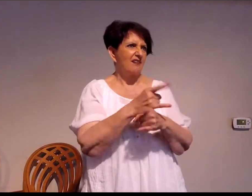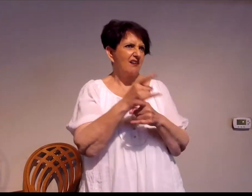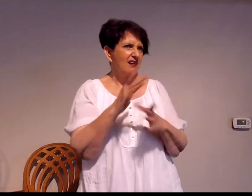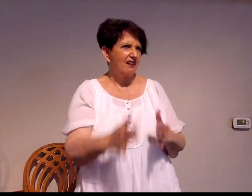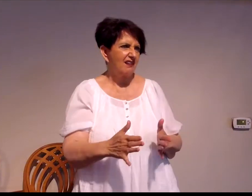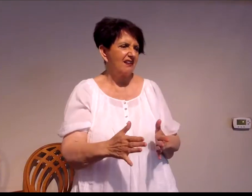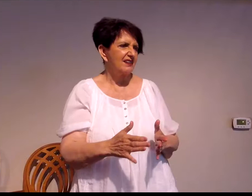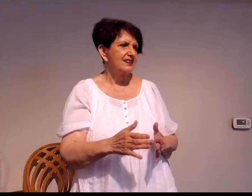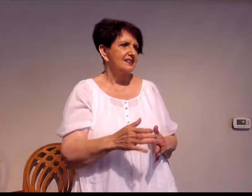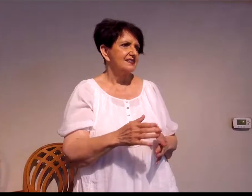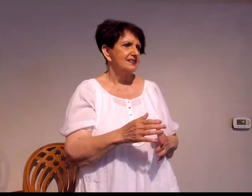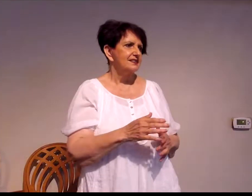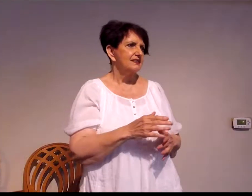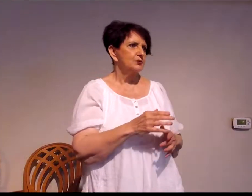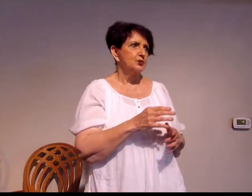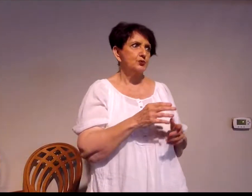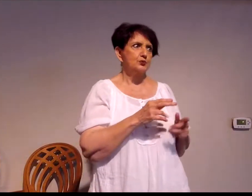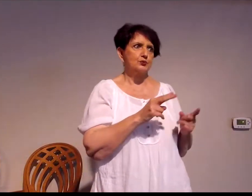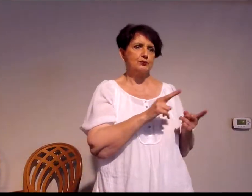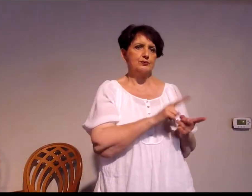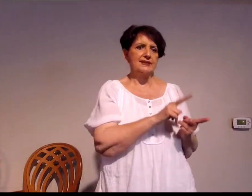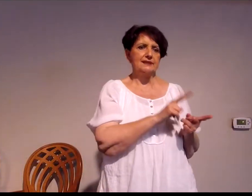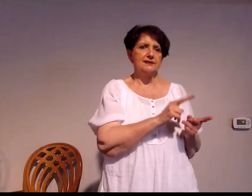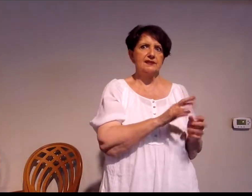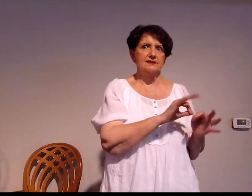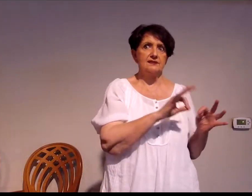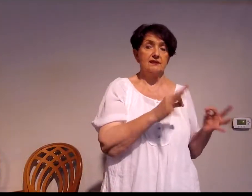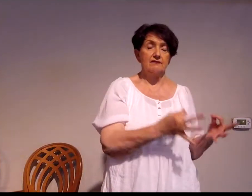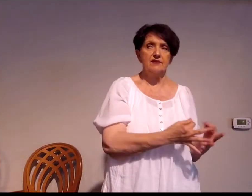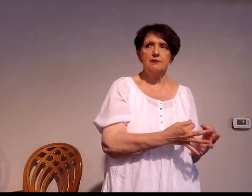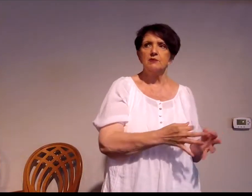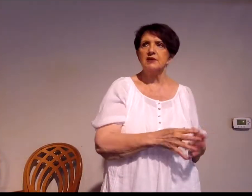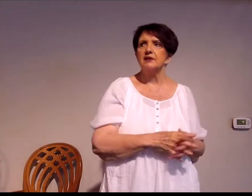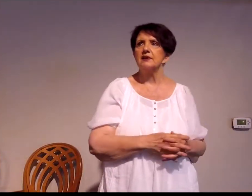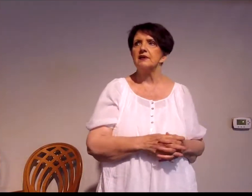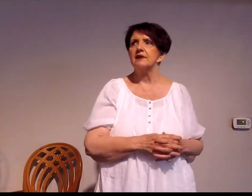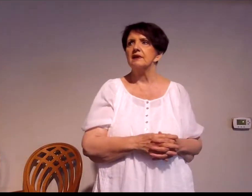Alcoholic. Incest. Workaholic.